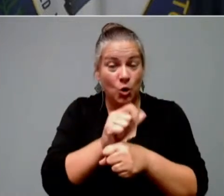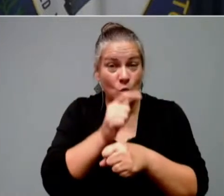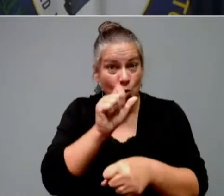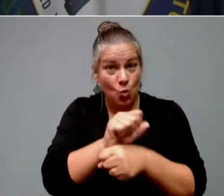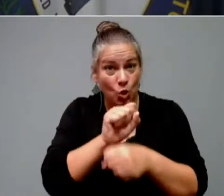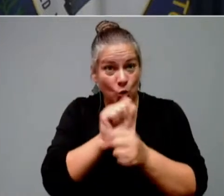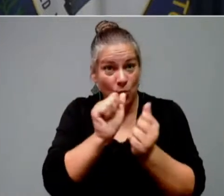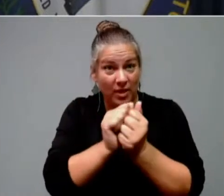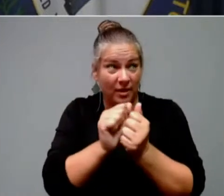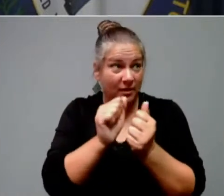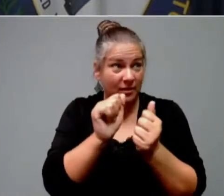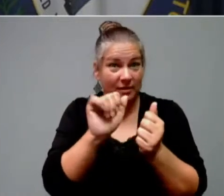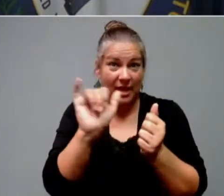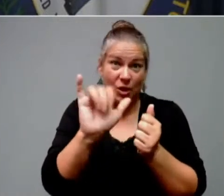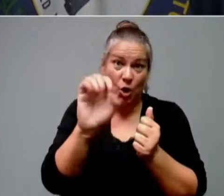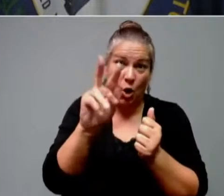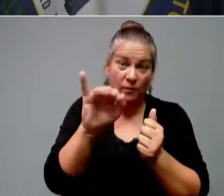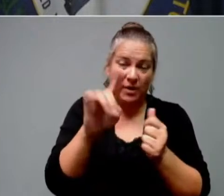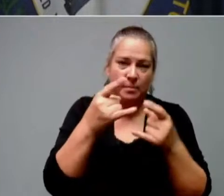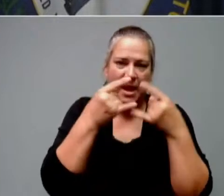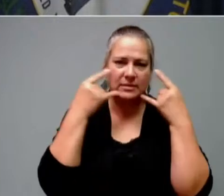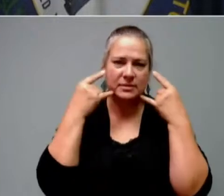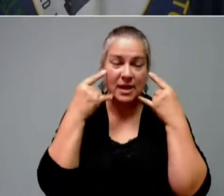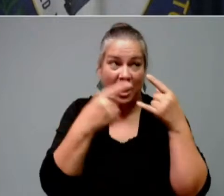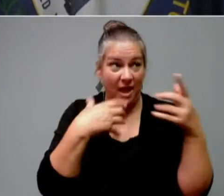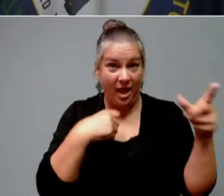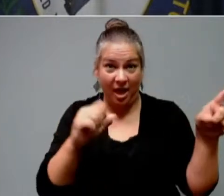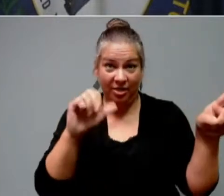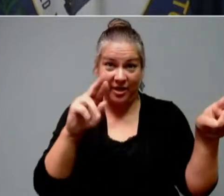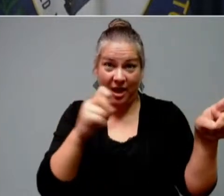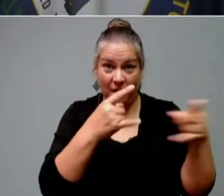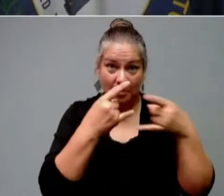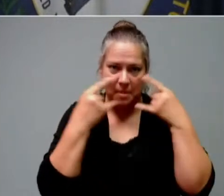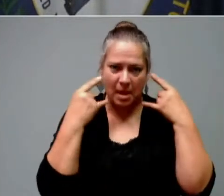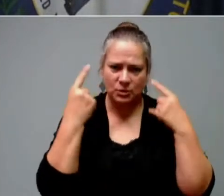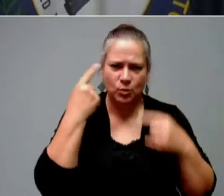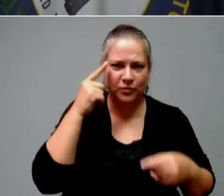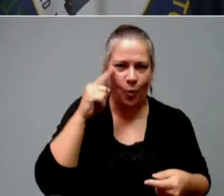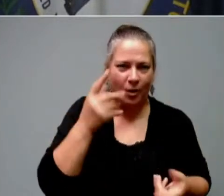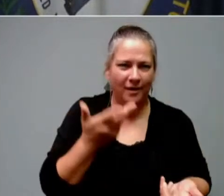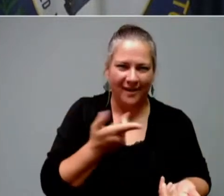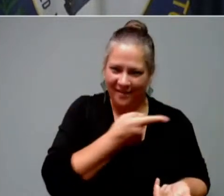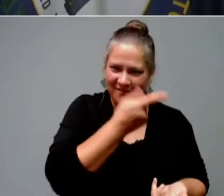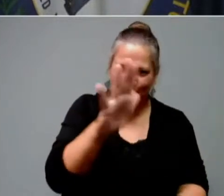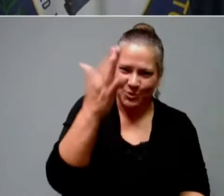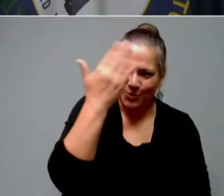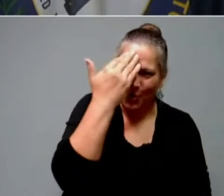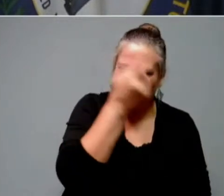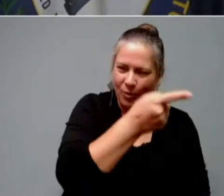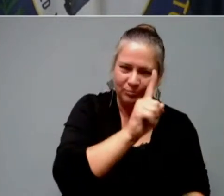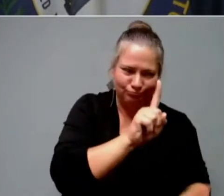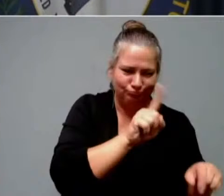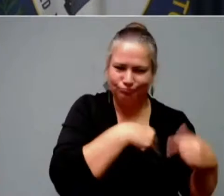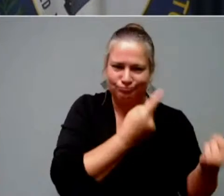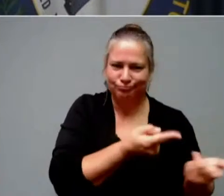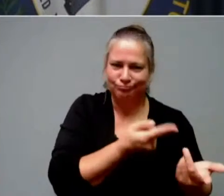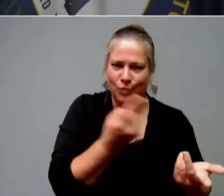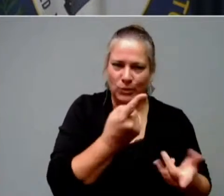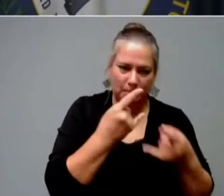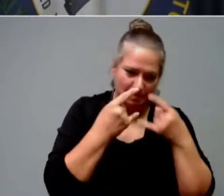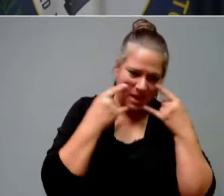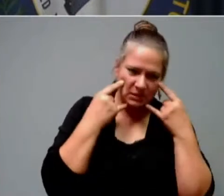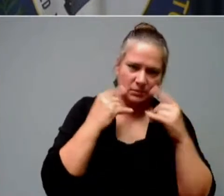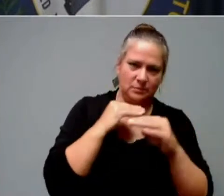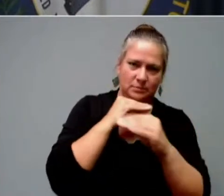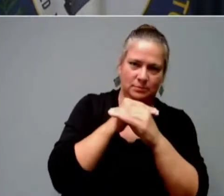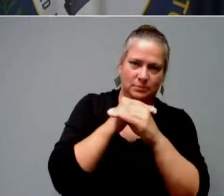a reason. They're in healthcare. They know it works. They've been wearing masks for a long time. And second, I don't know if